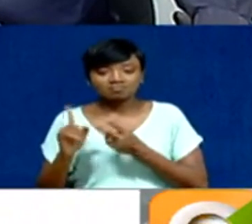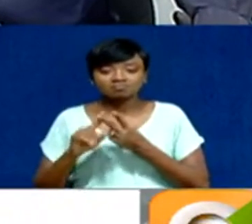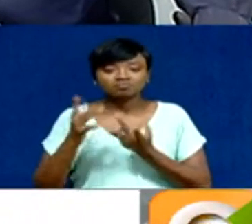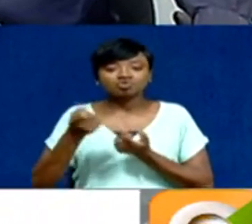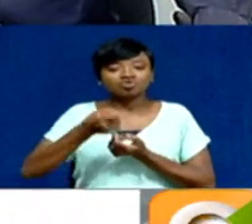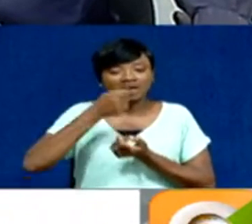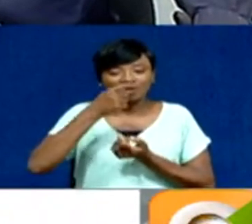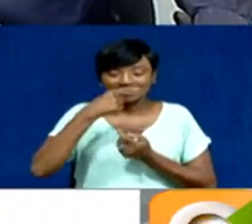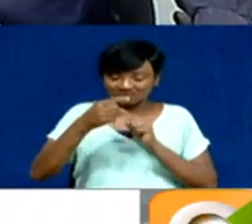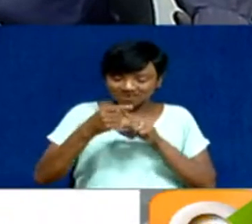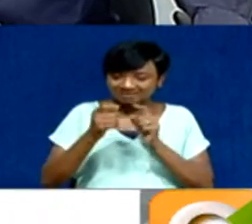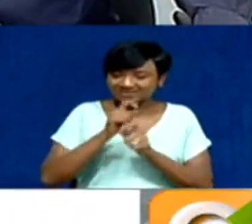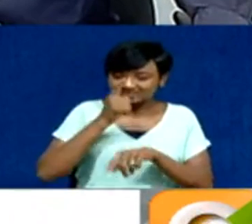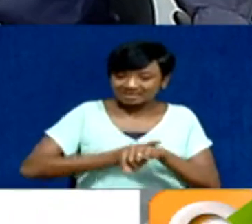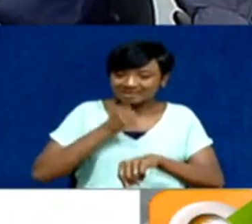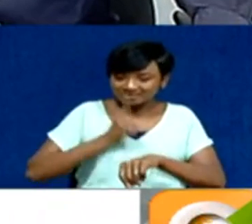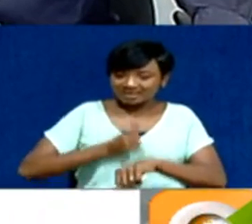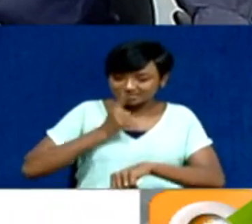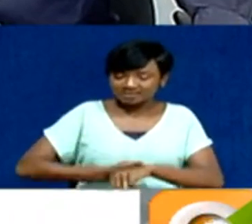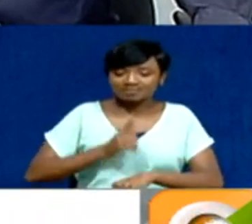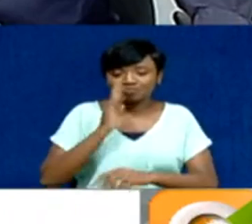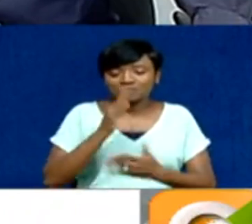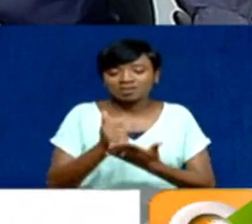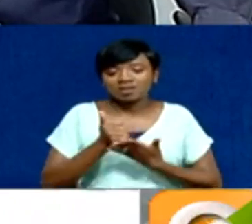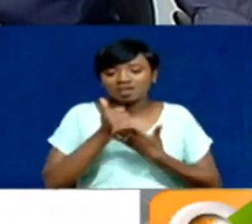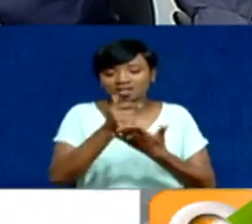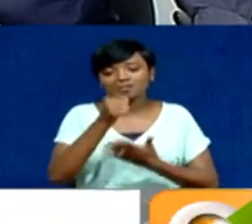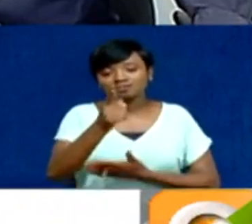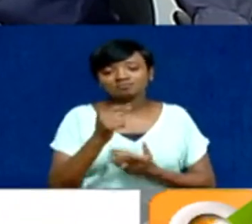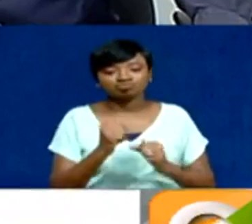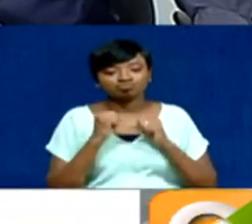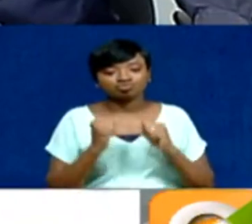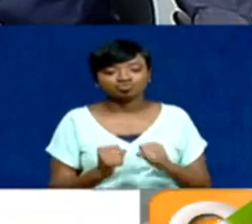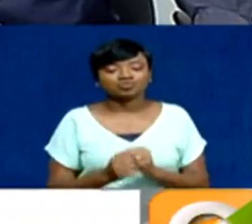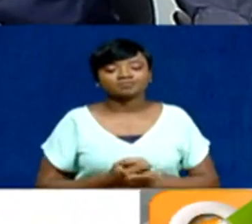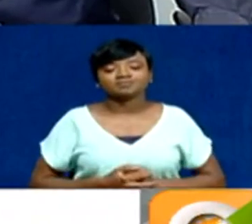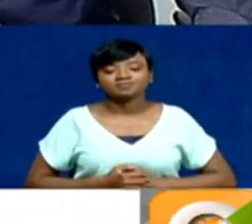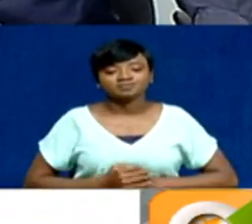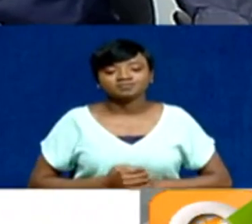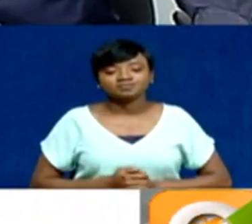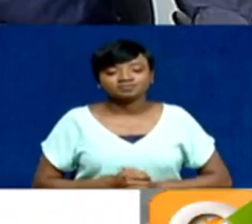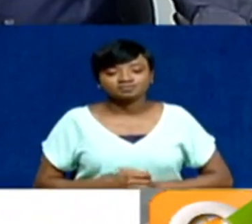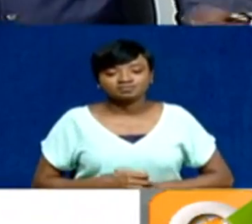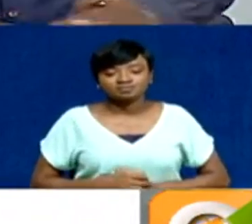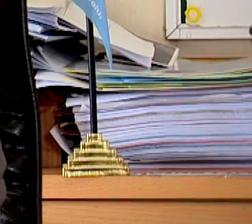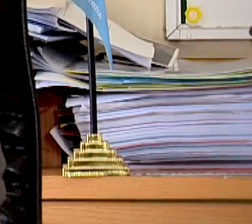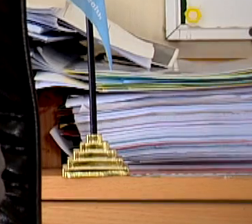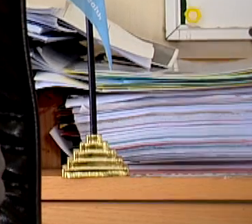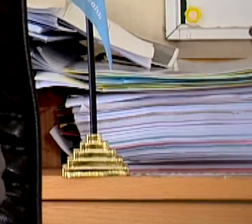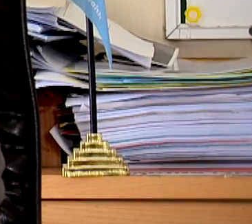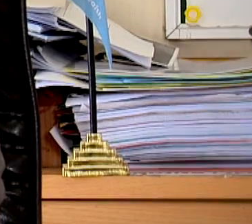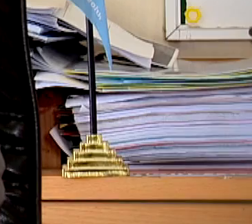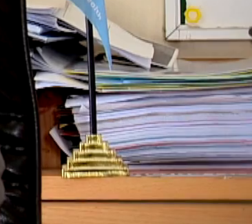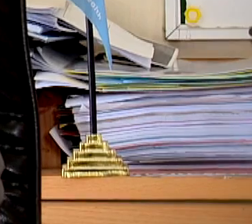dosage of prescribed antibiotics will help reduce deaths as a result of antimicrobial resistance. Take a look.